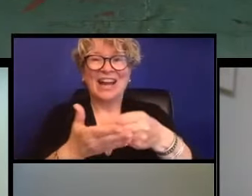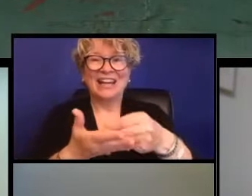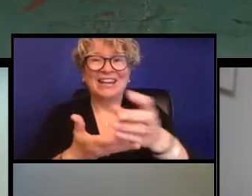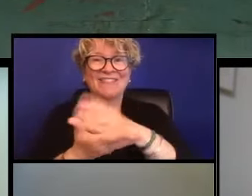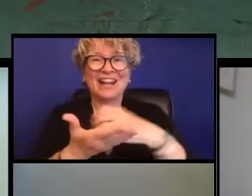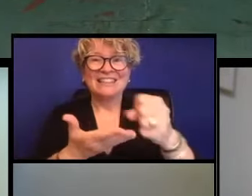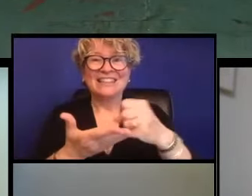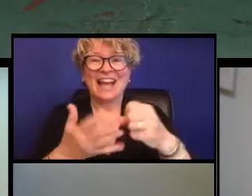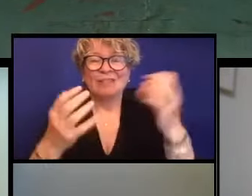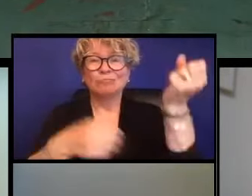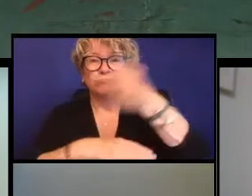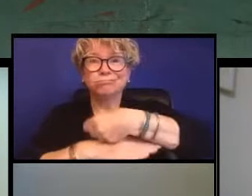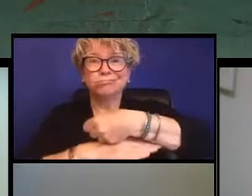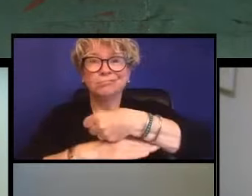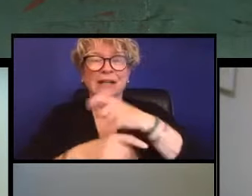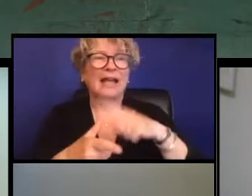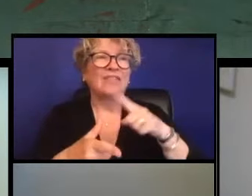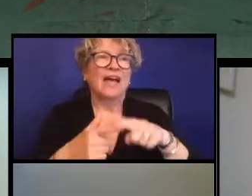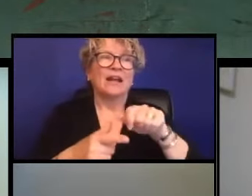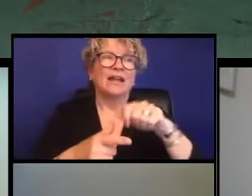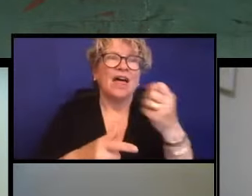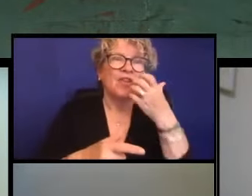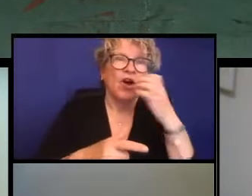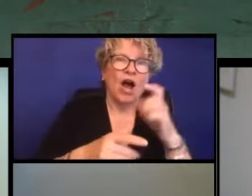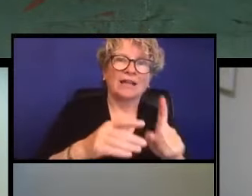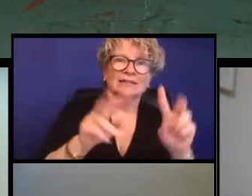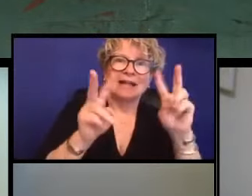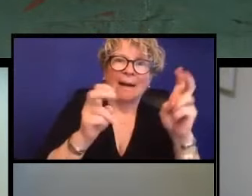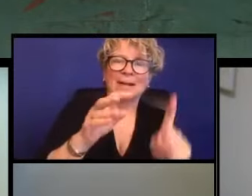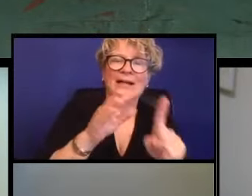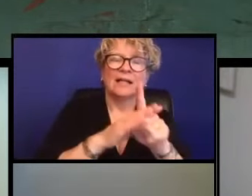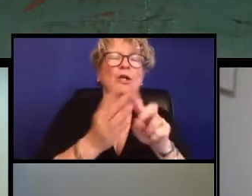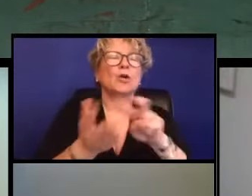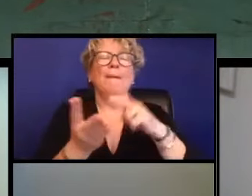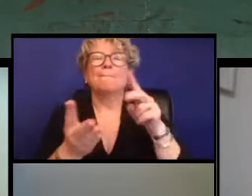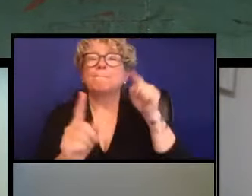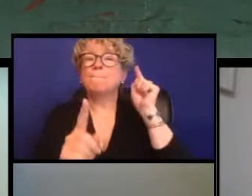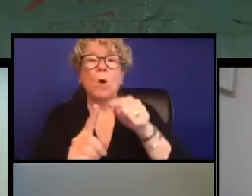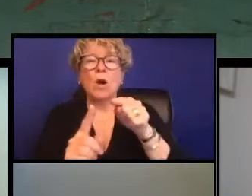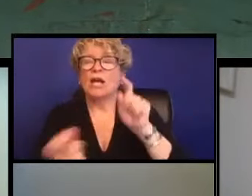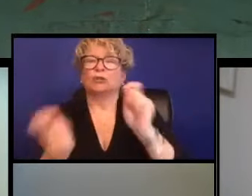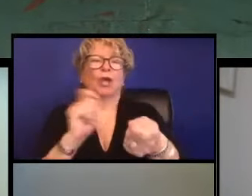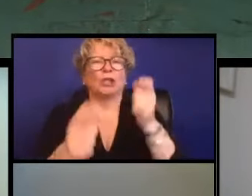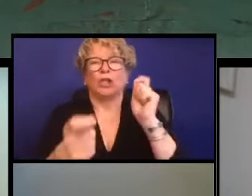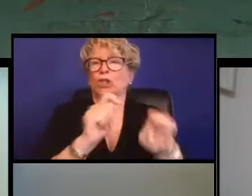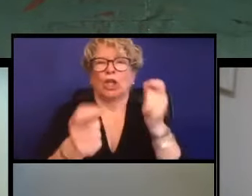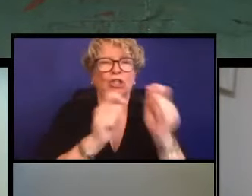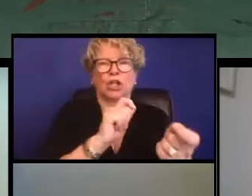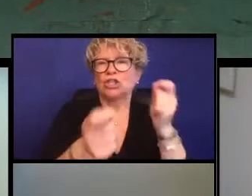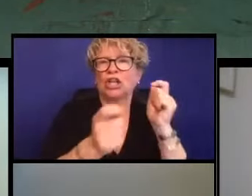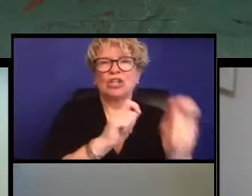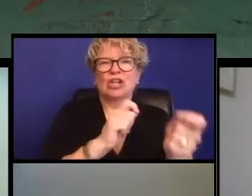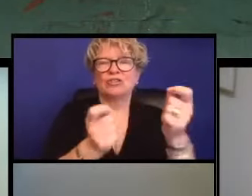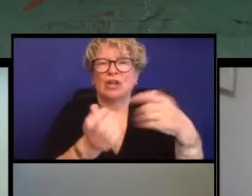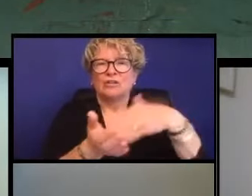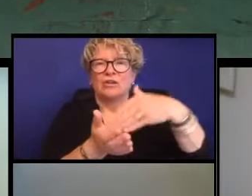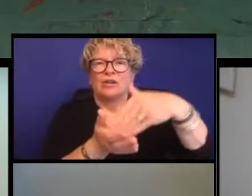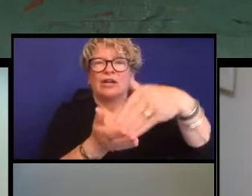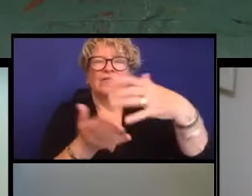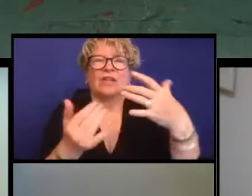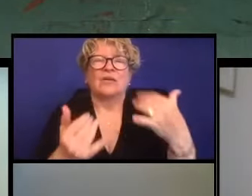did okay on the stock market or something. So it's always ever changing. And it's just a delight to see what will be